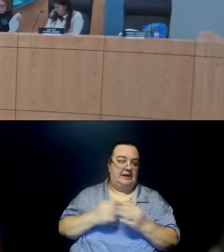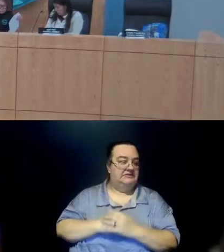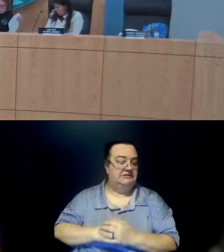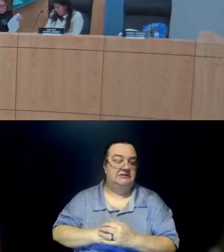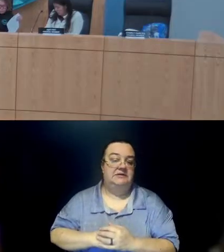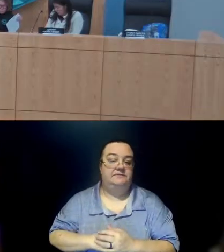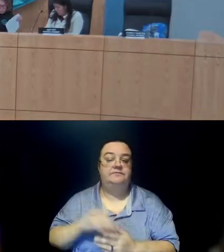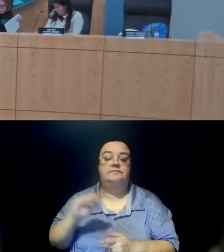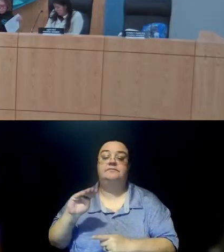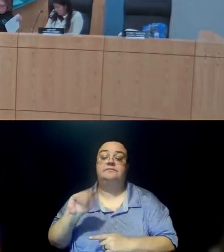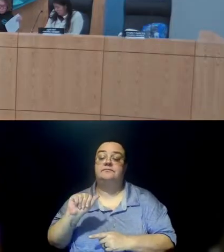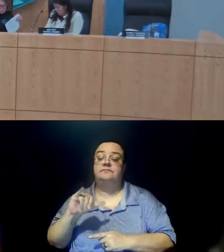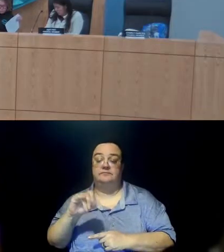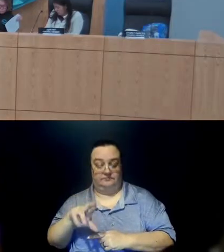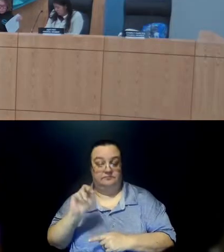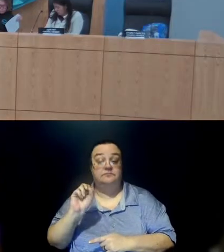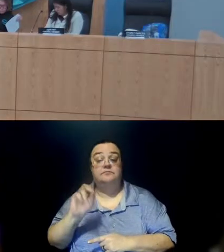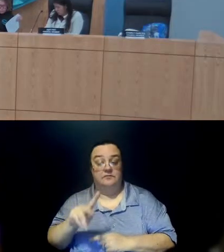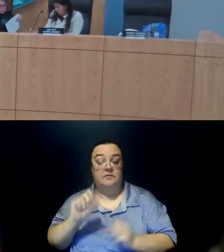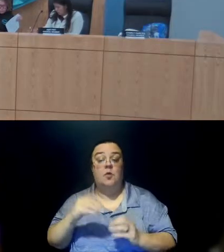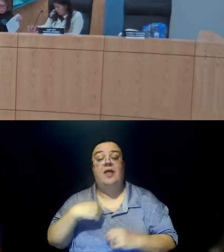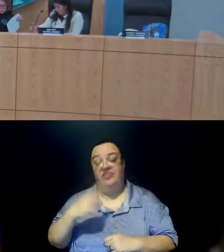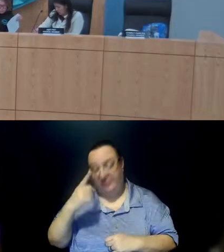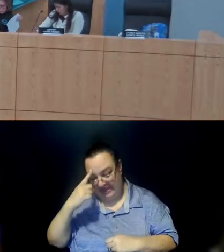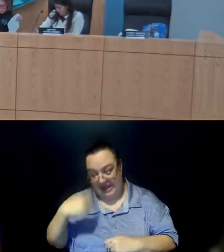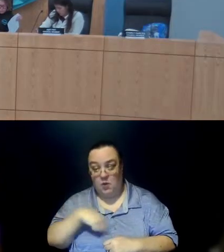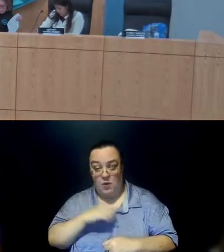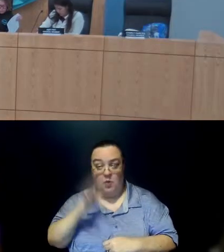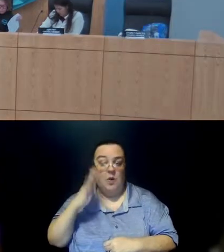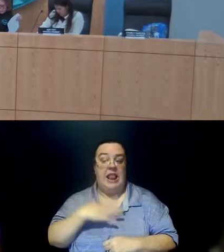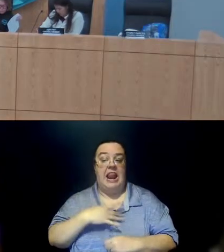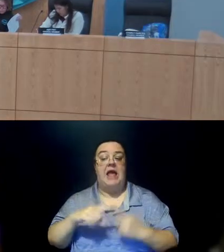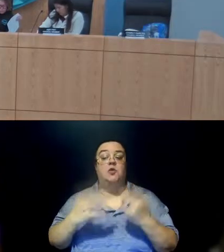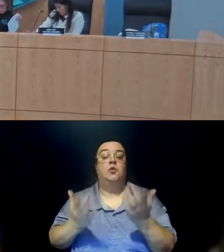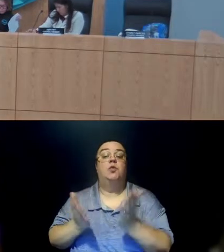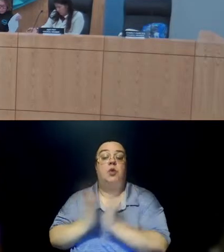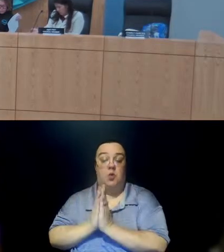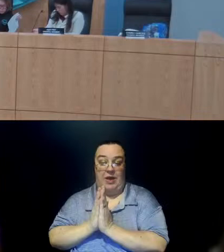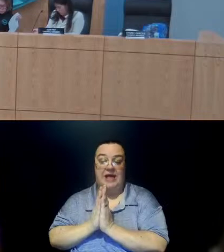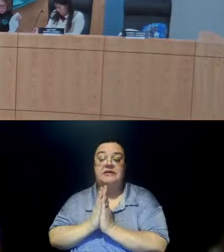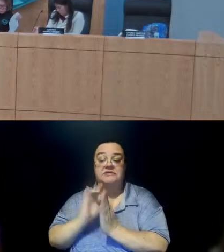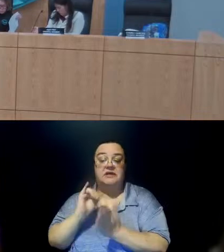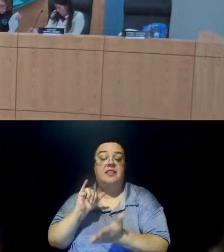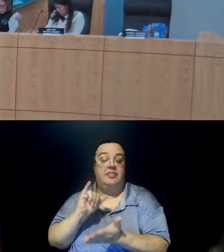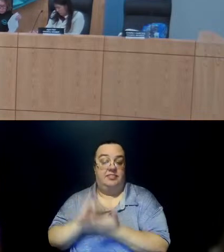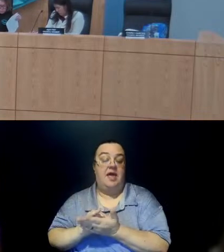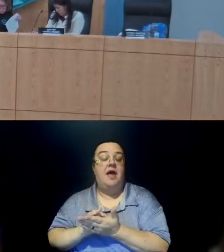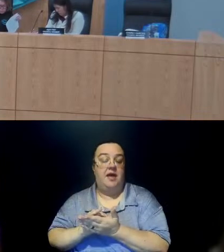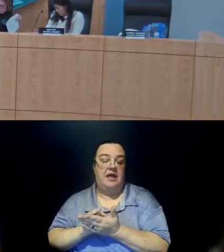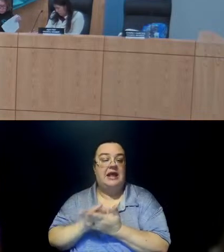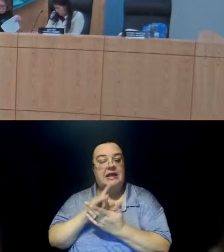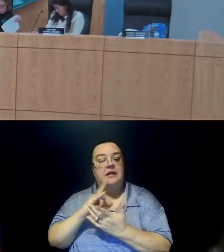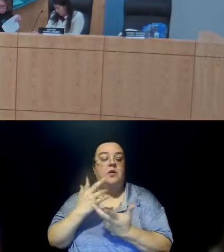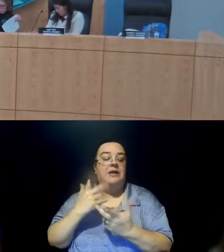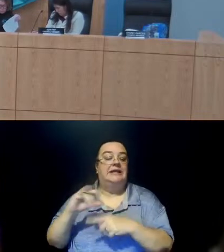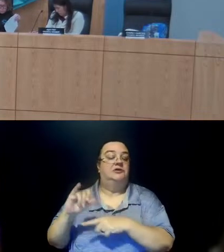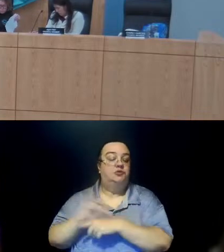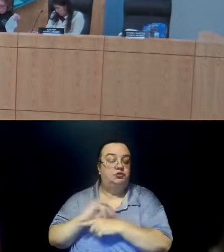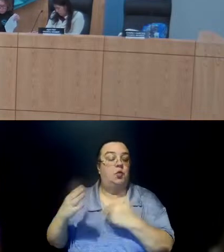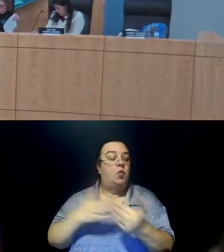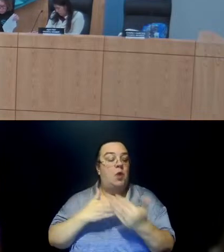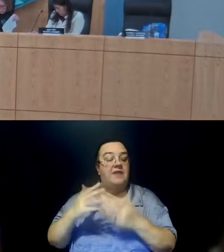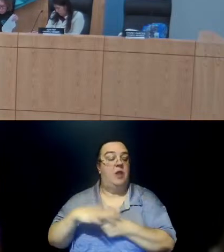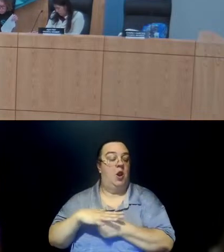So I think we would like to request that it be an industry, whatever the local